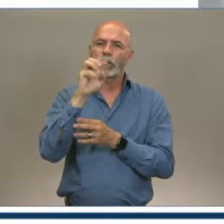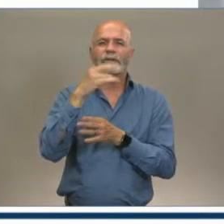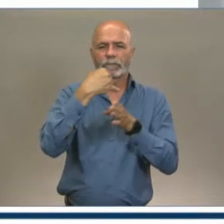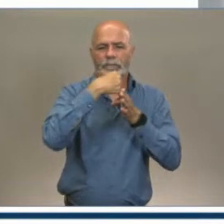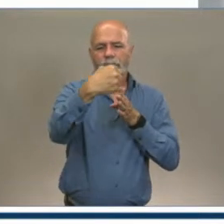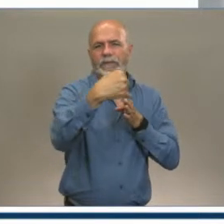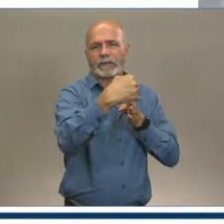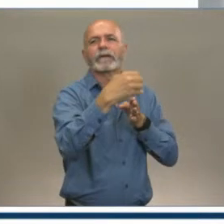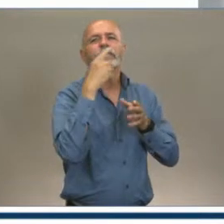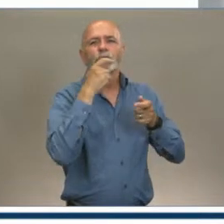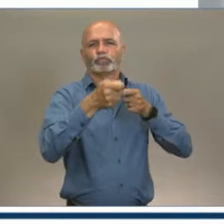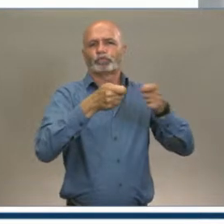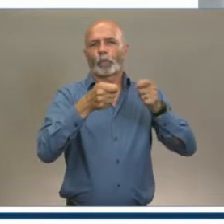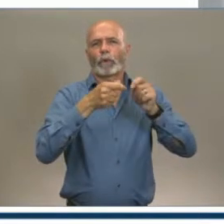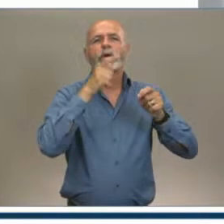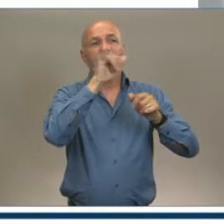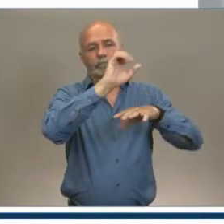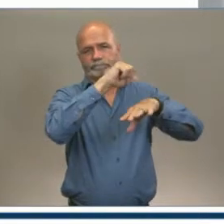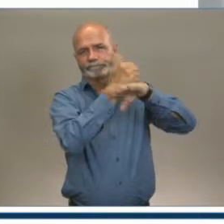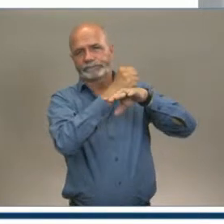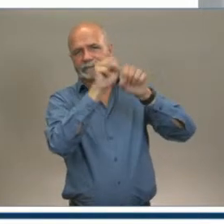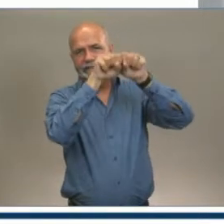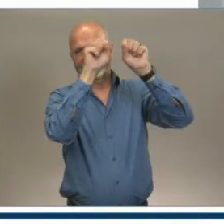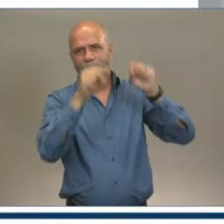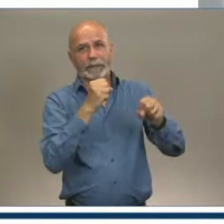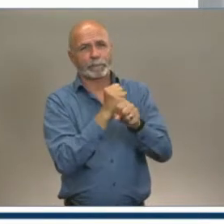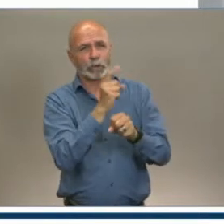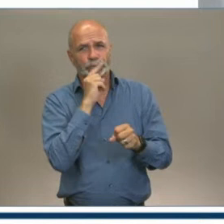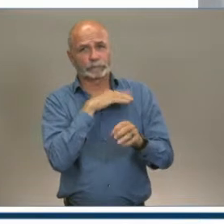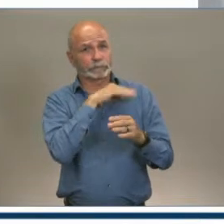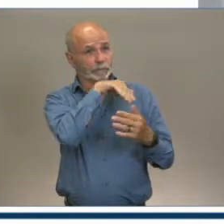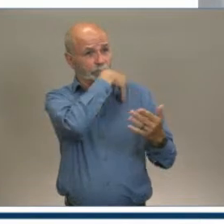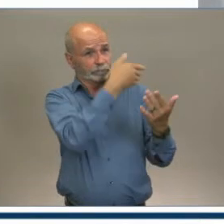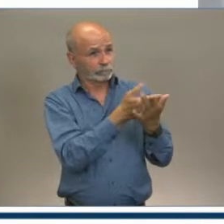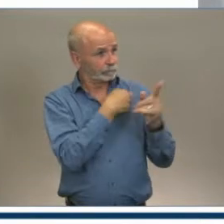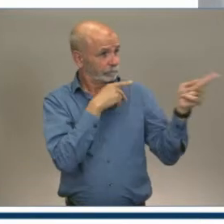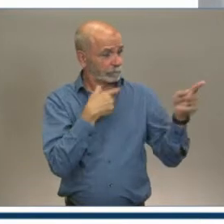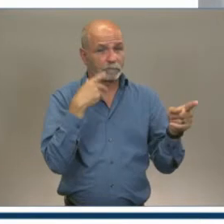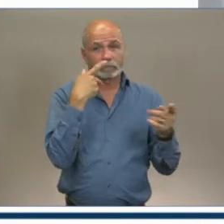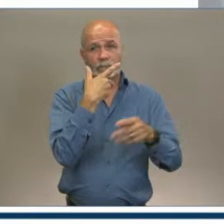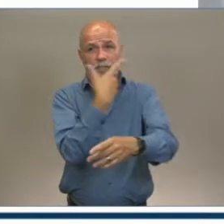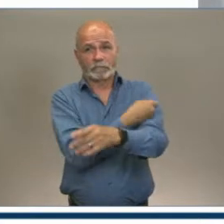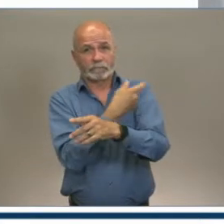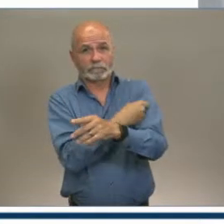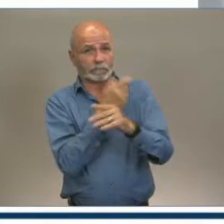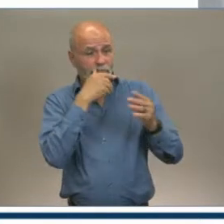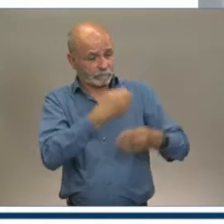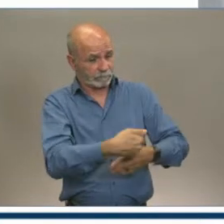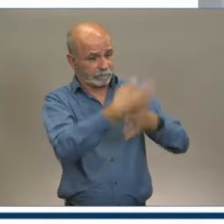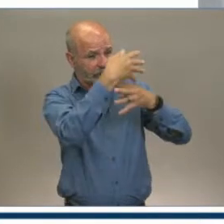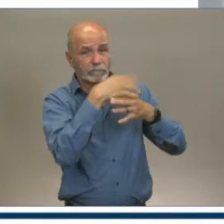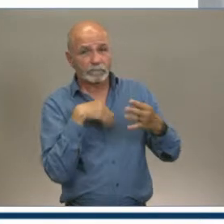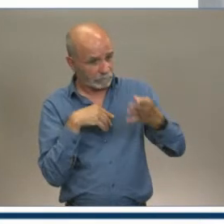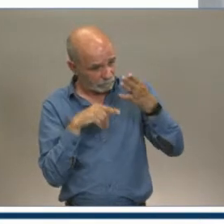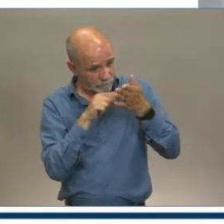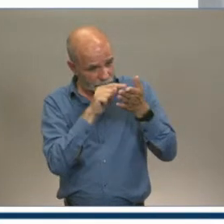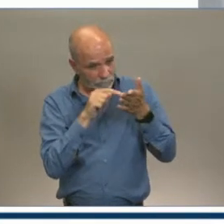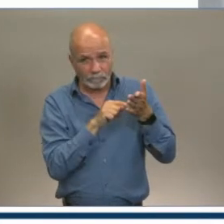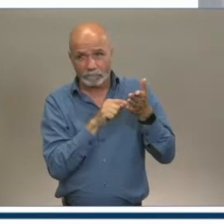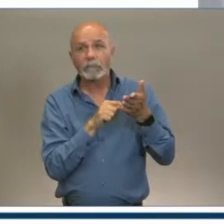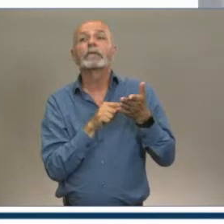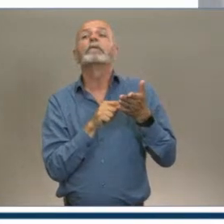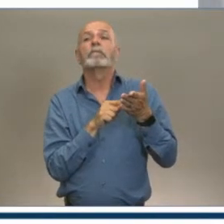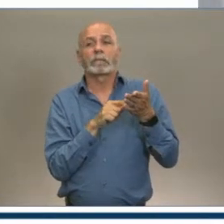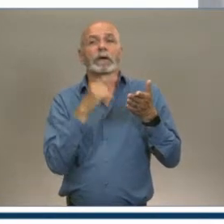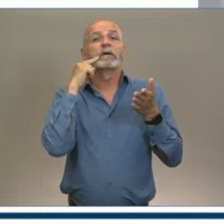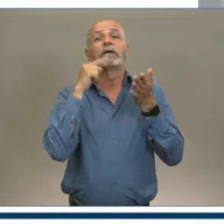in place to validate vaccines. Other provinces have some certain requirements. Even Prince Edward Island's asking for